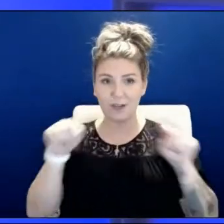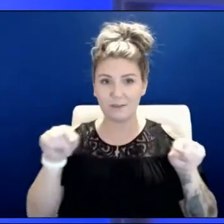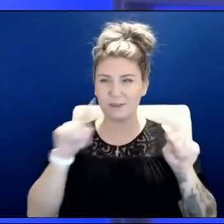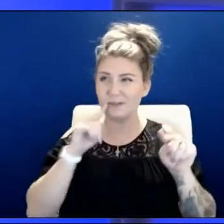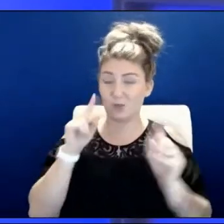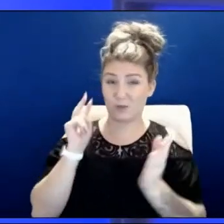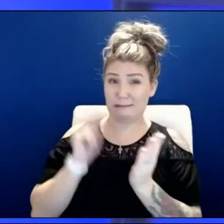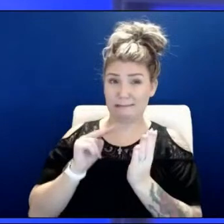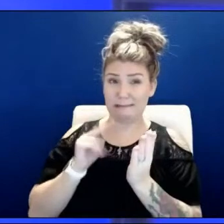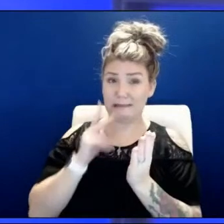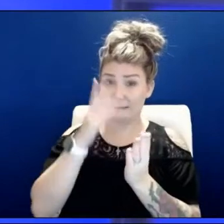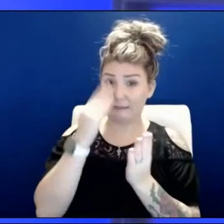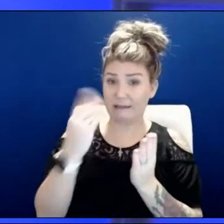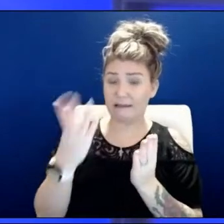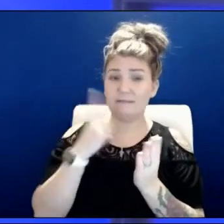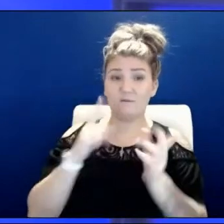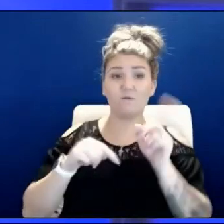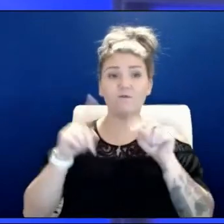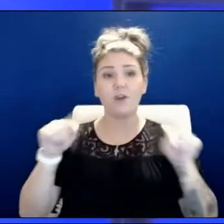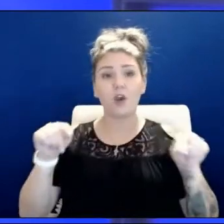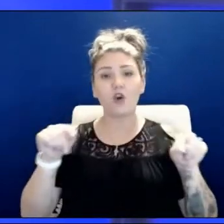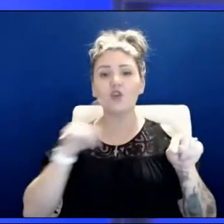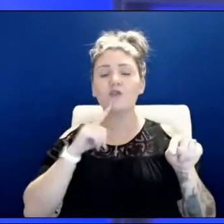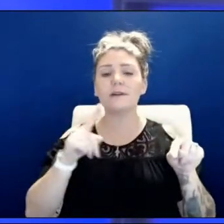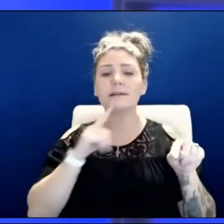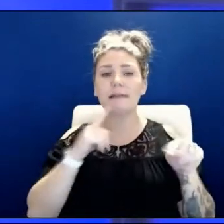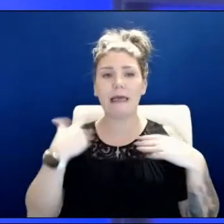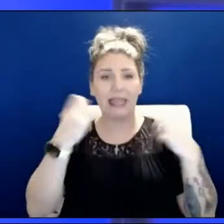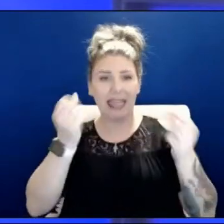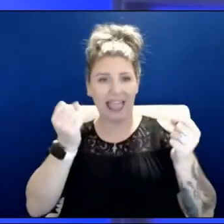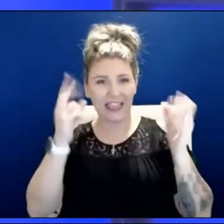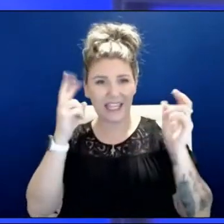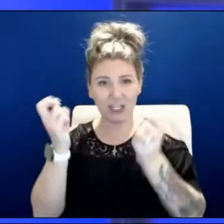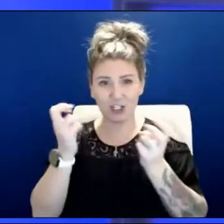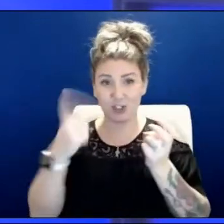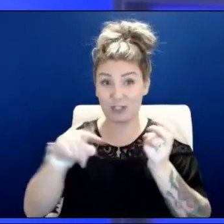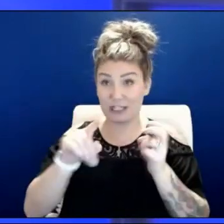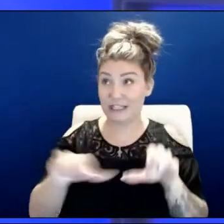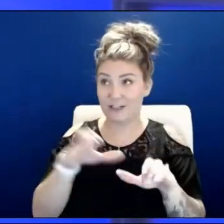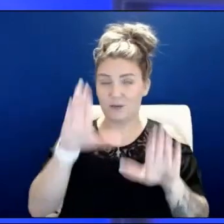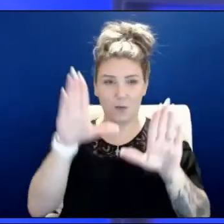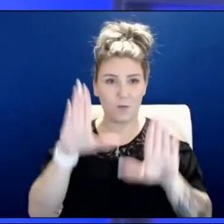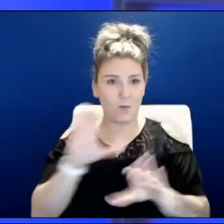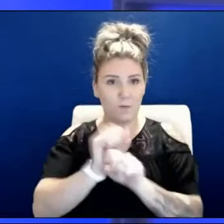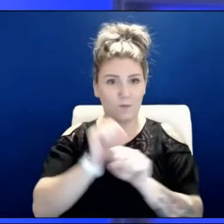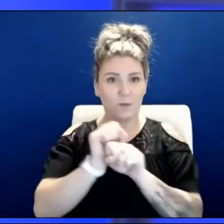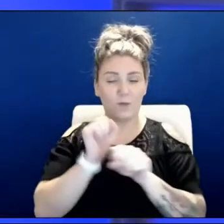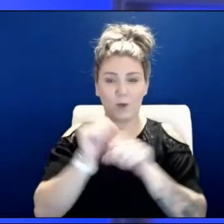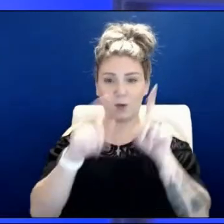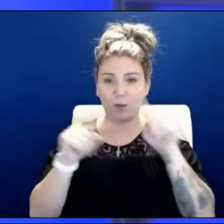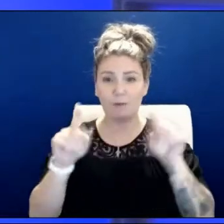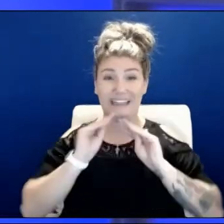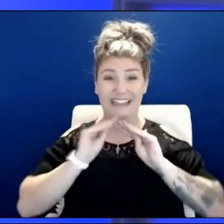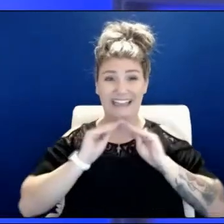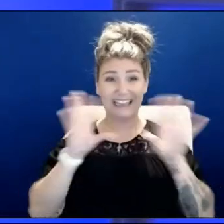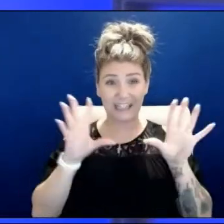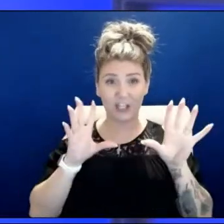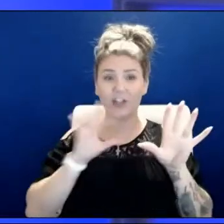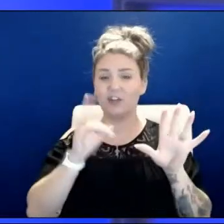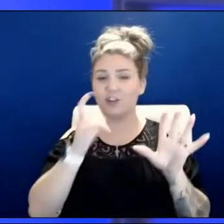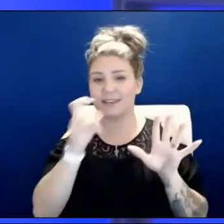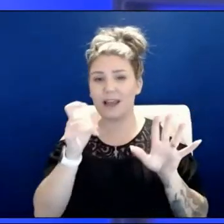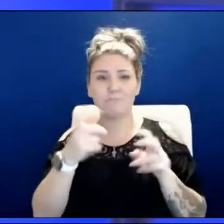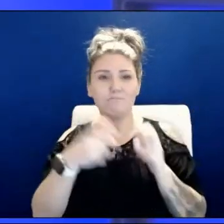at the various underlying health conditions, and say, yeah, they did a good job randomizing that. We can be clear that there is not a problem with